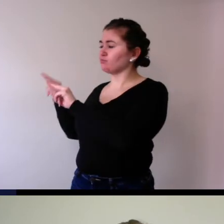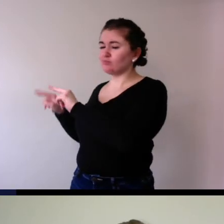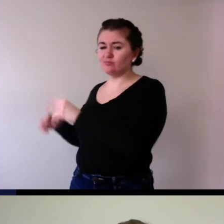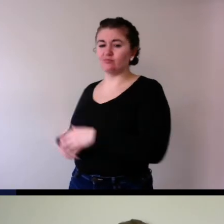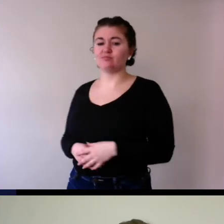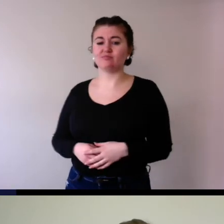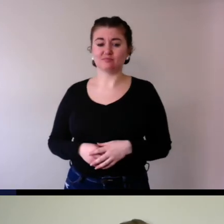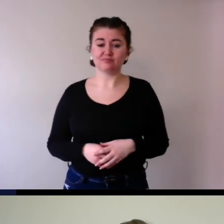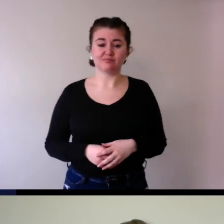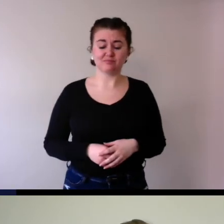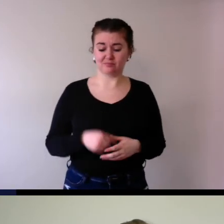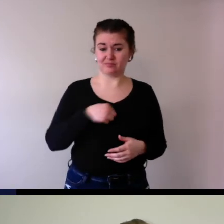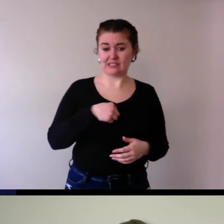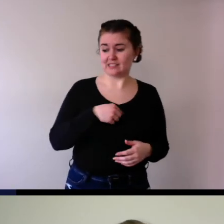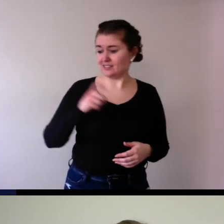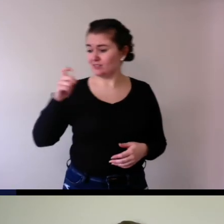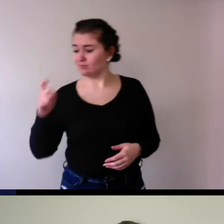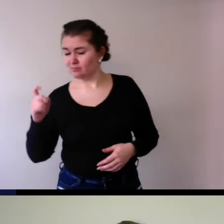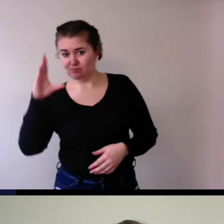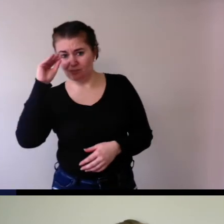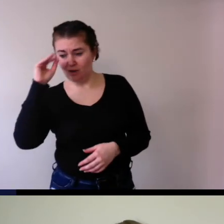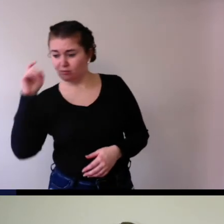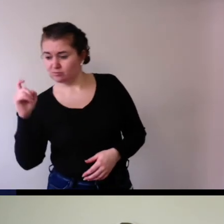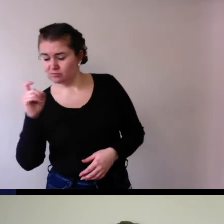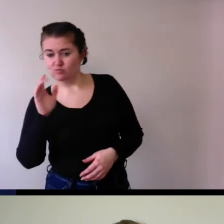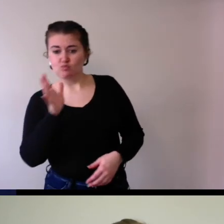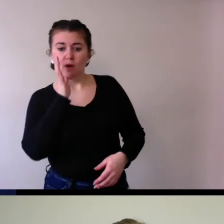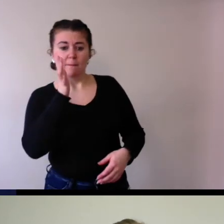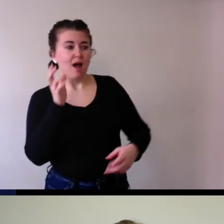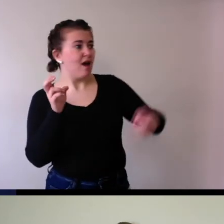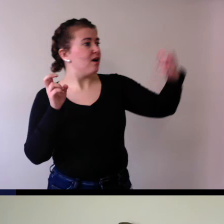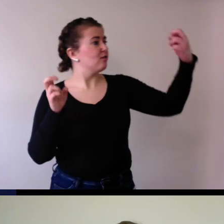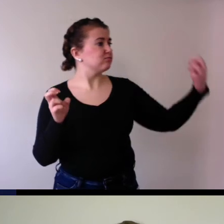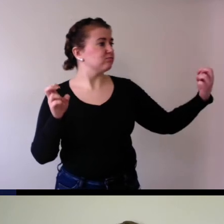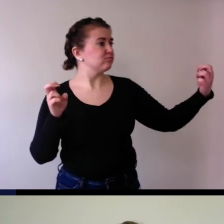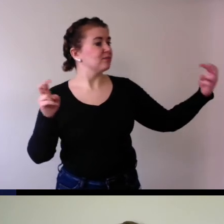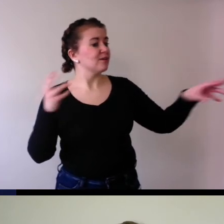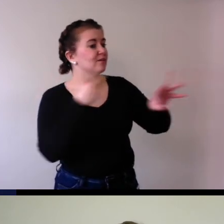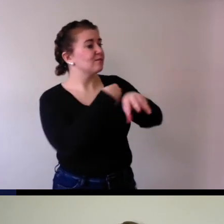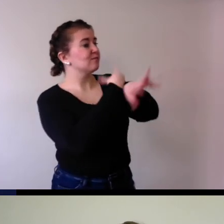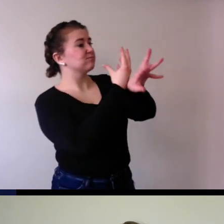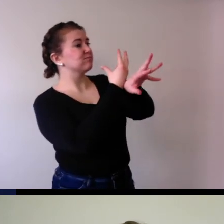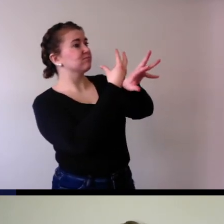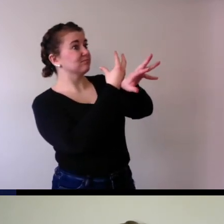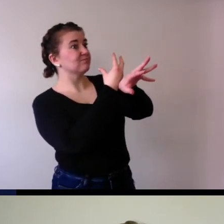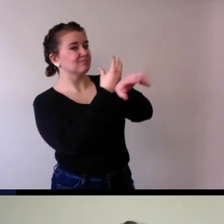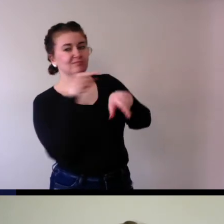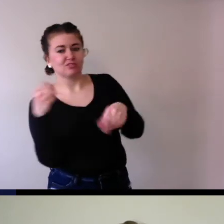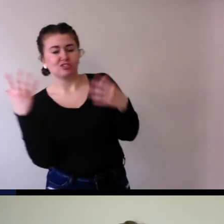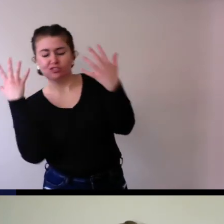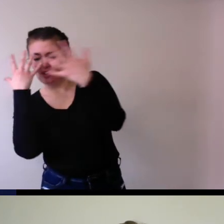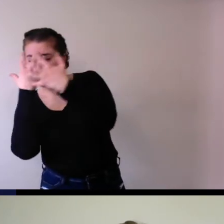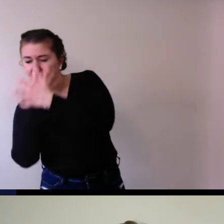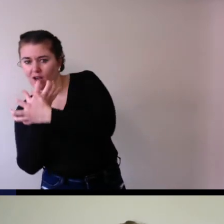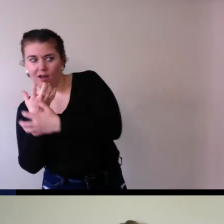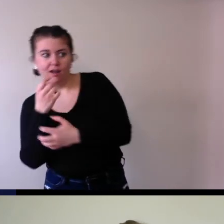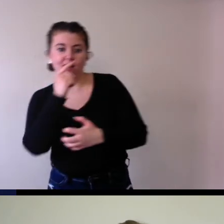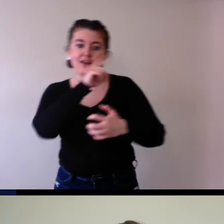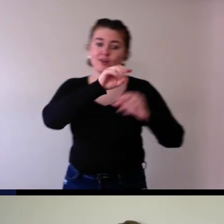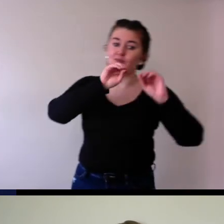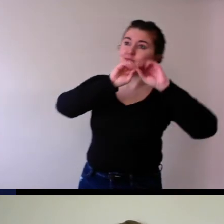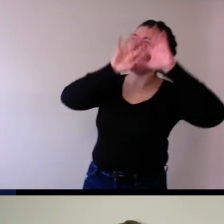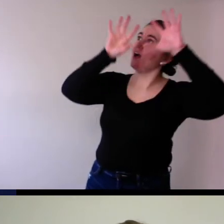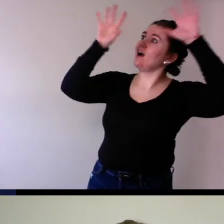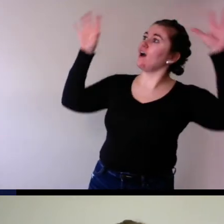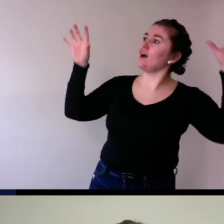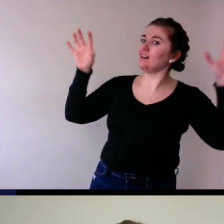Wherever we are, we share the same sky. It is the roof over